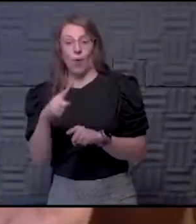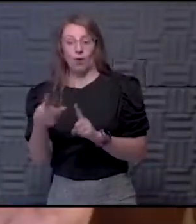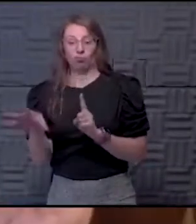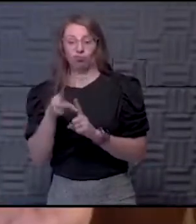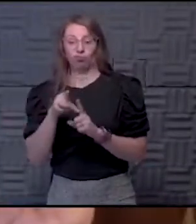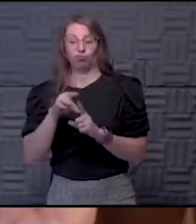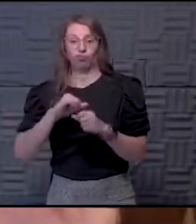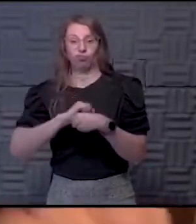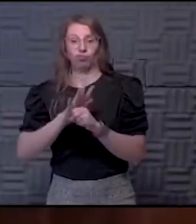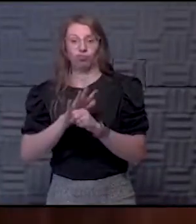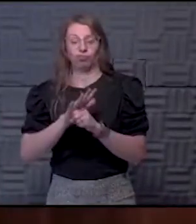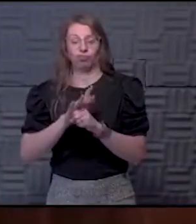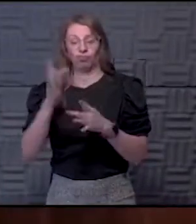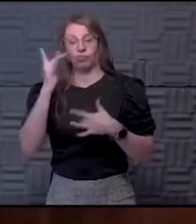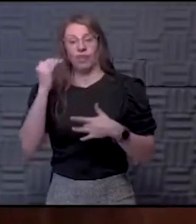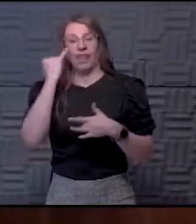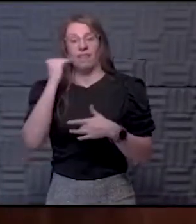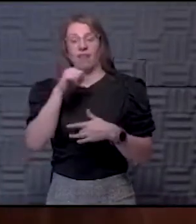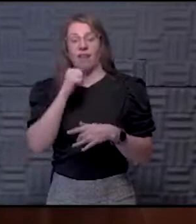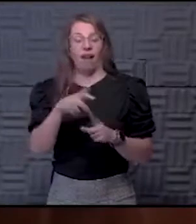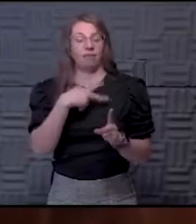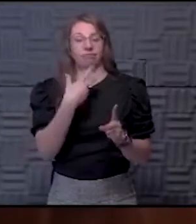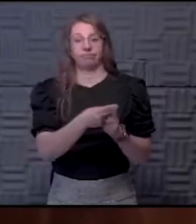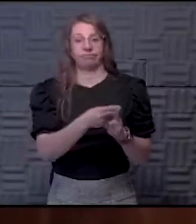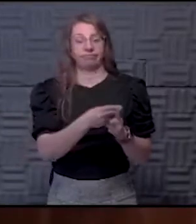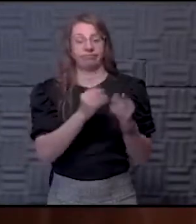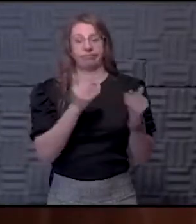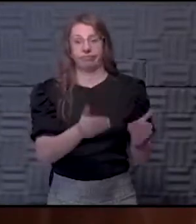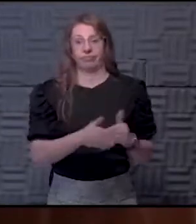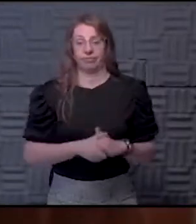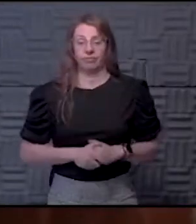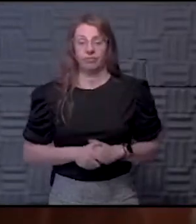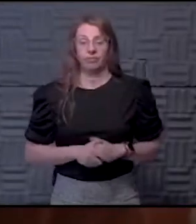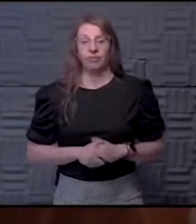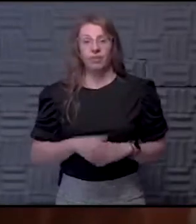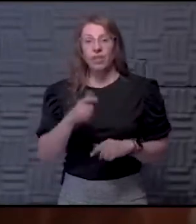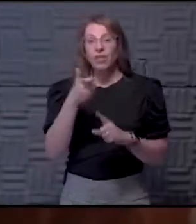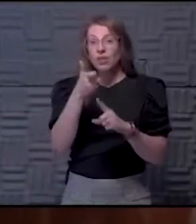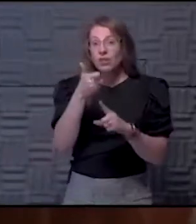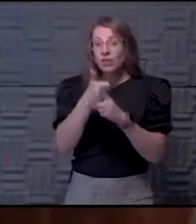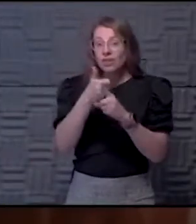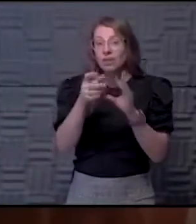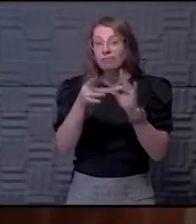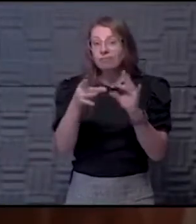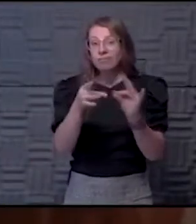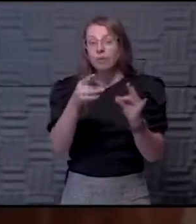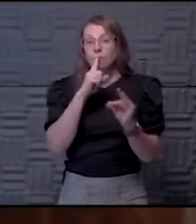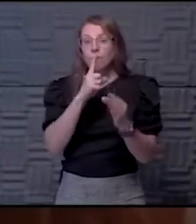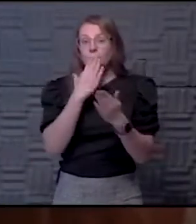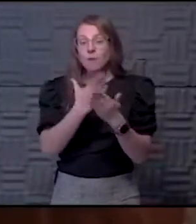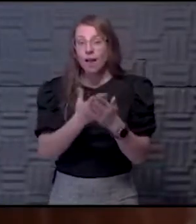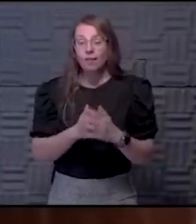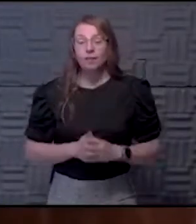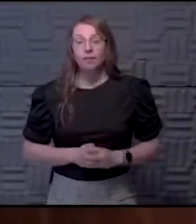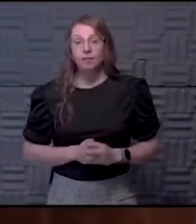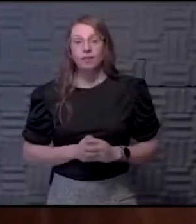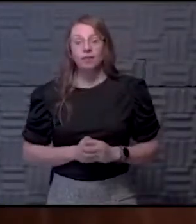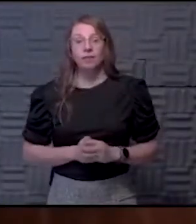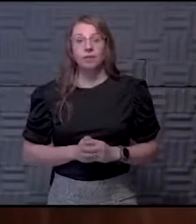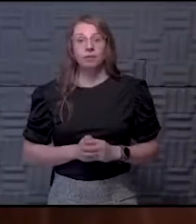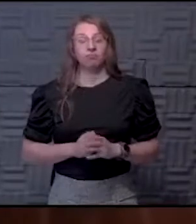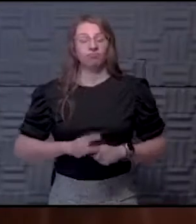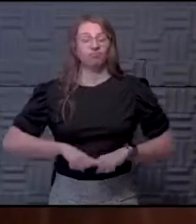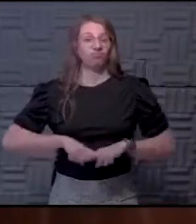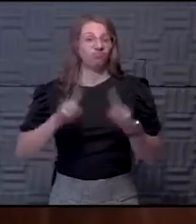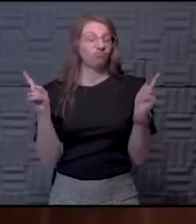the disease if I don't get the vaccine. And as you just pointed out very well, they are so